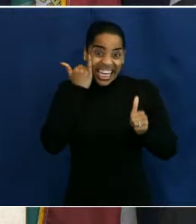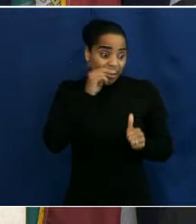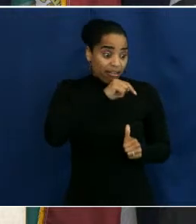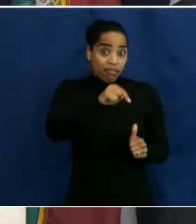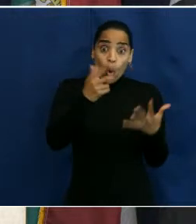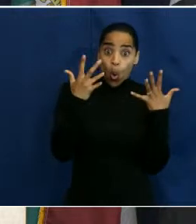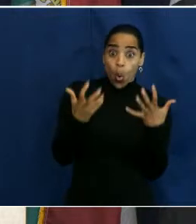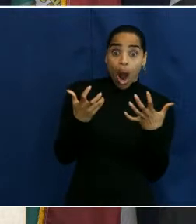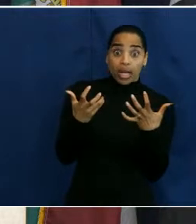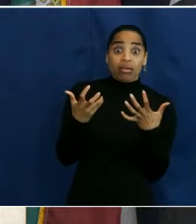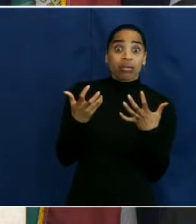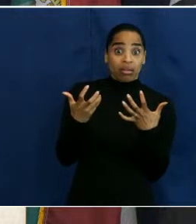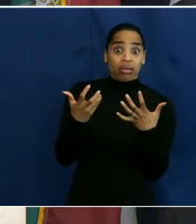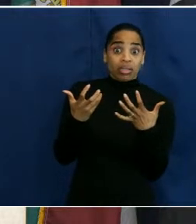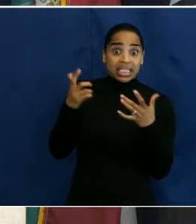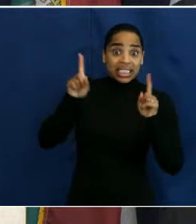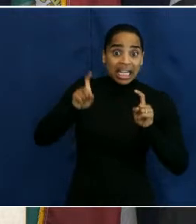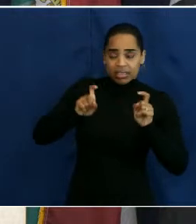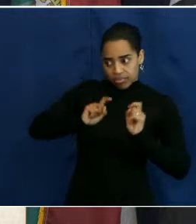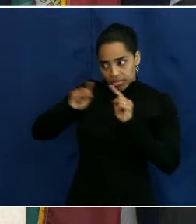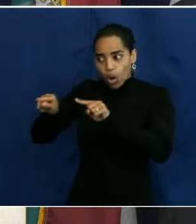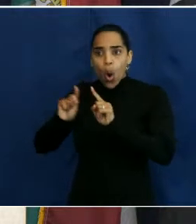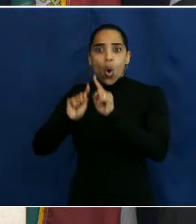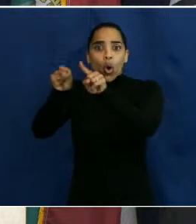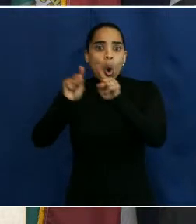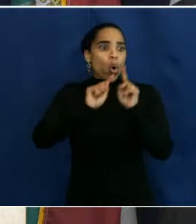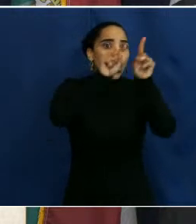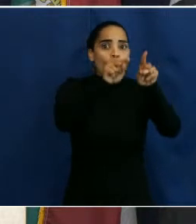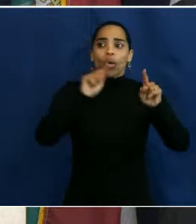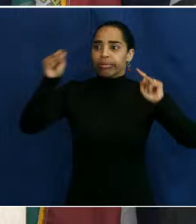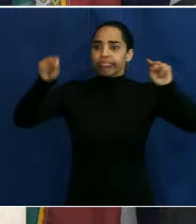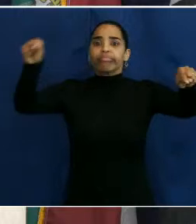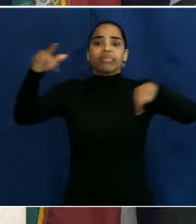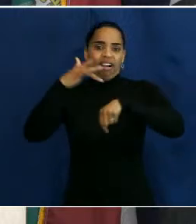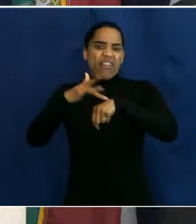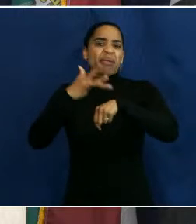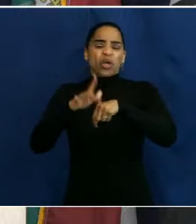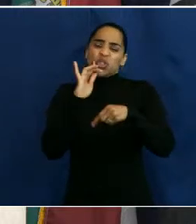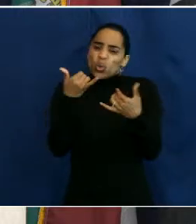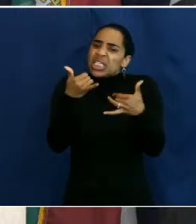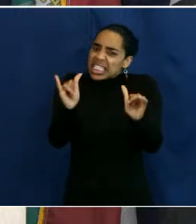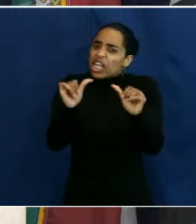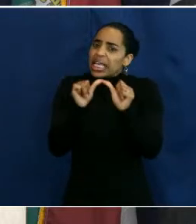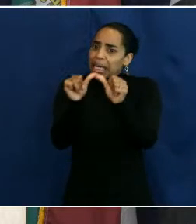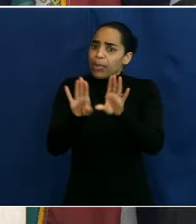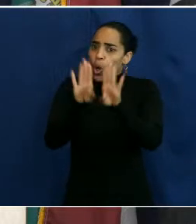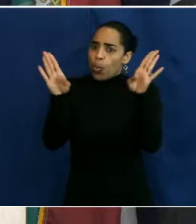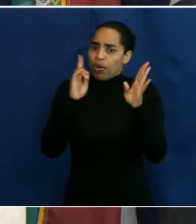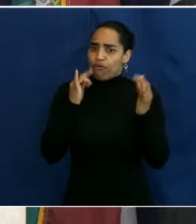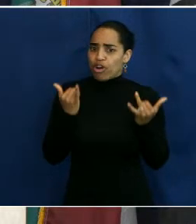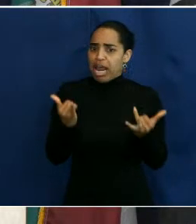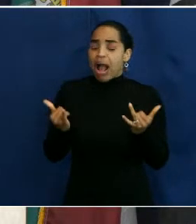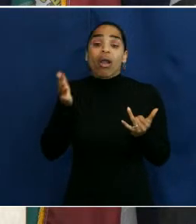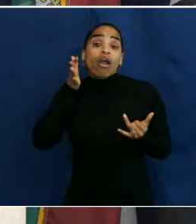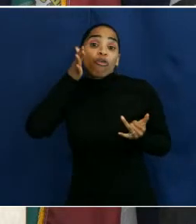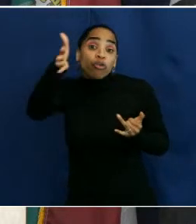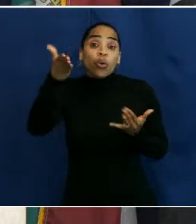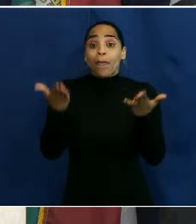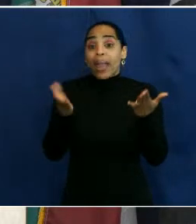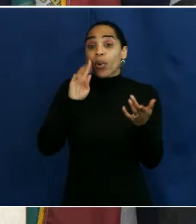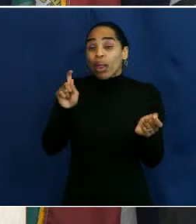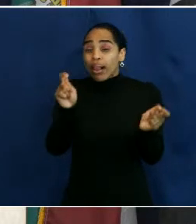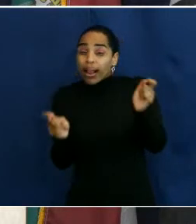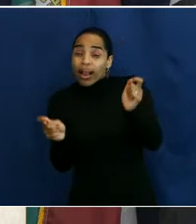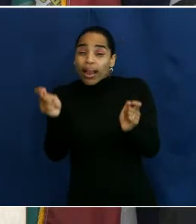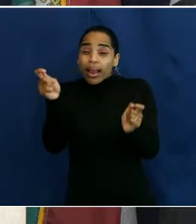available, is accessible, and is distributed throughout San Diego County. And so we're going to maintain our network of sites. Again, there could be some modest adjustments